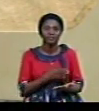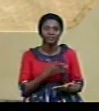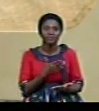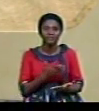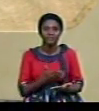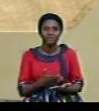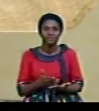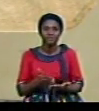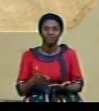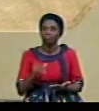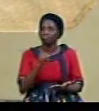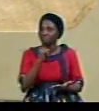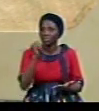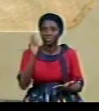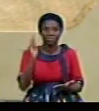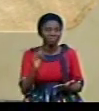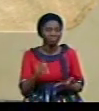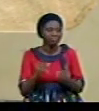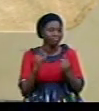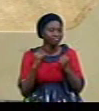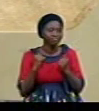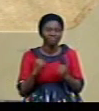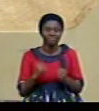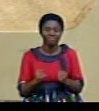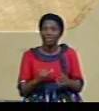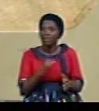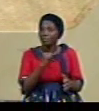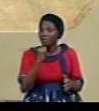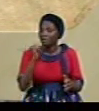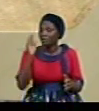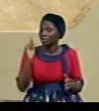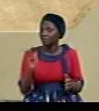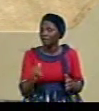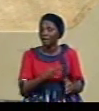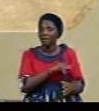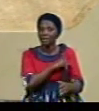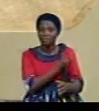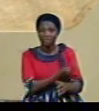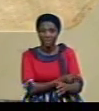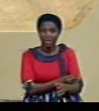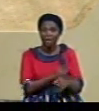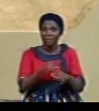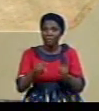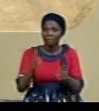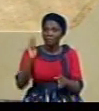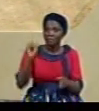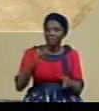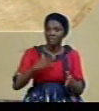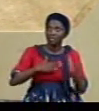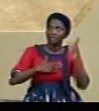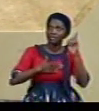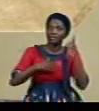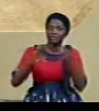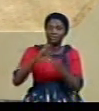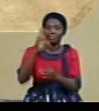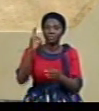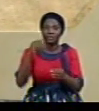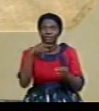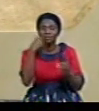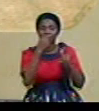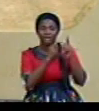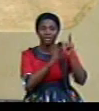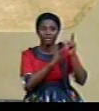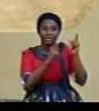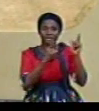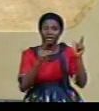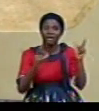is not bypass is not by mind by my spirit